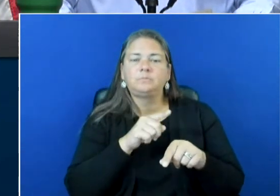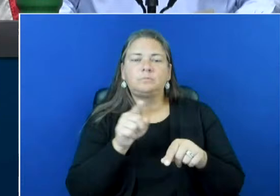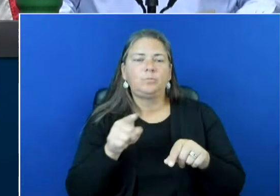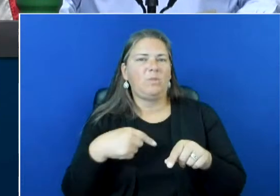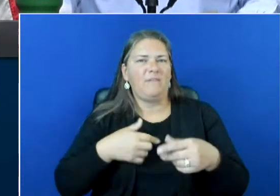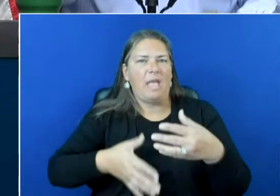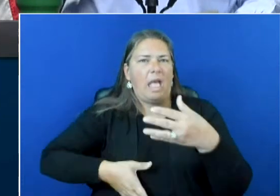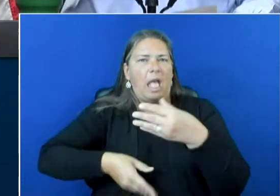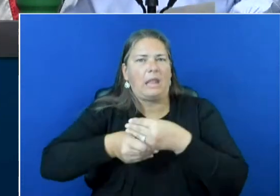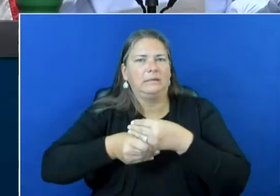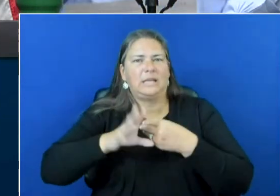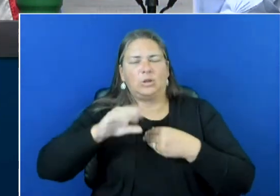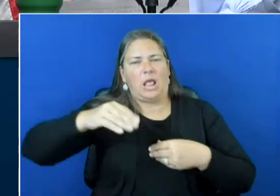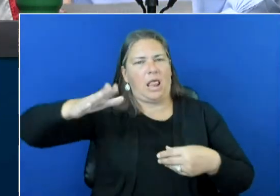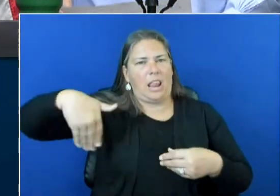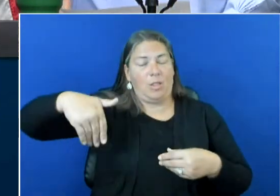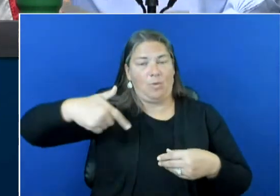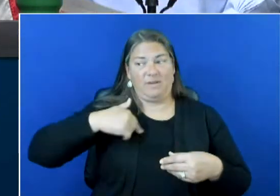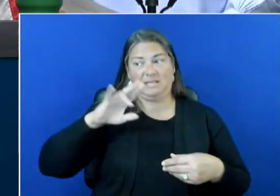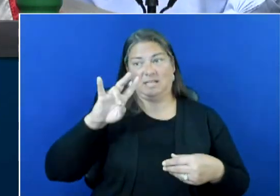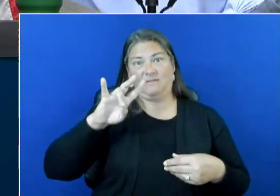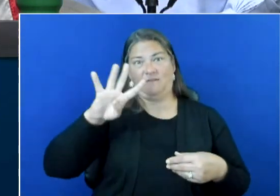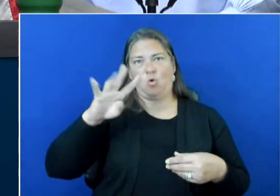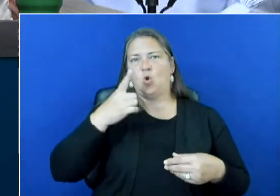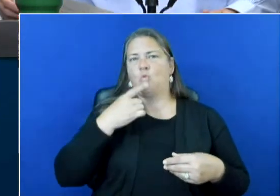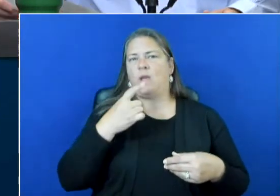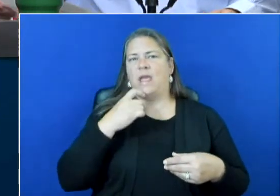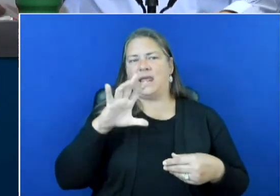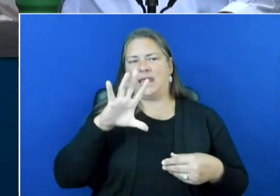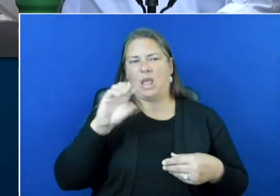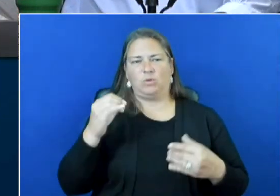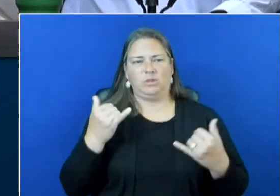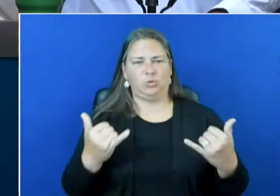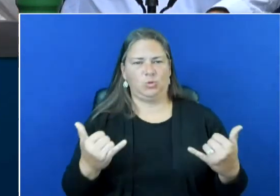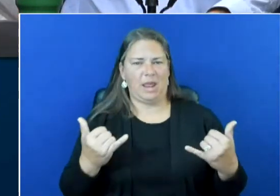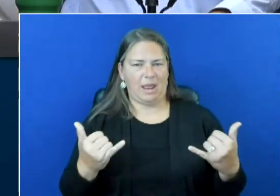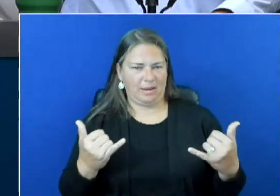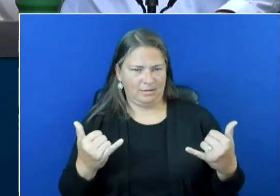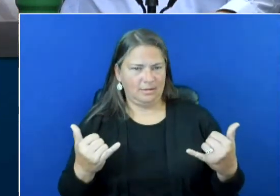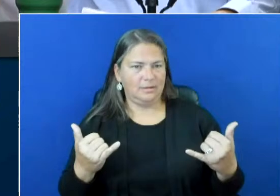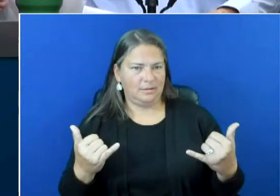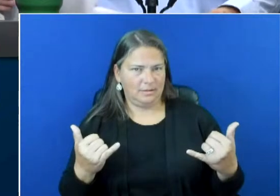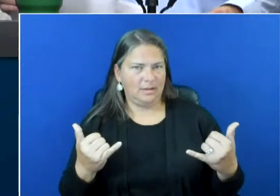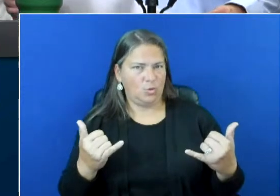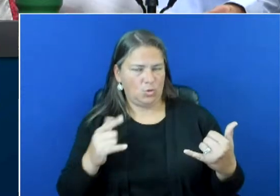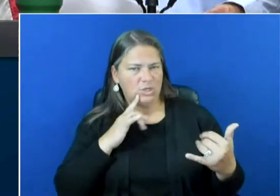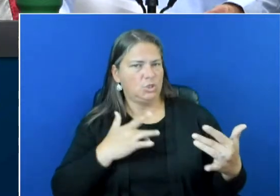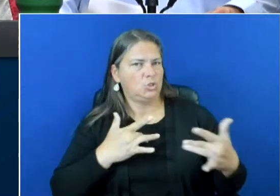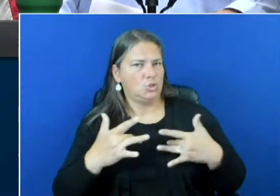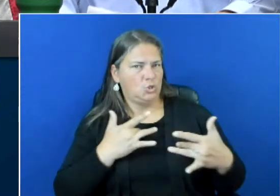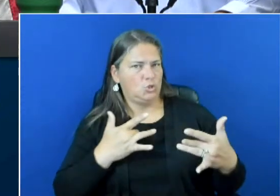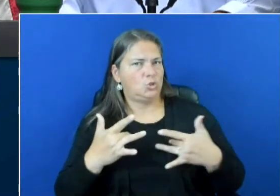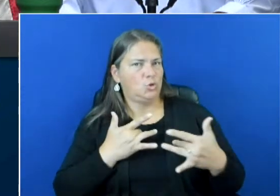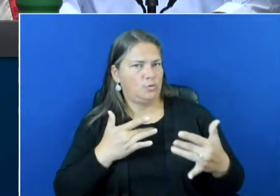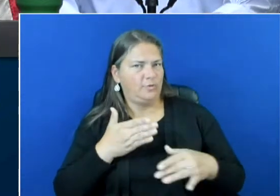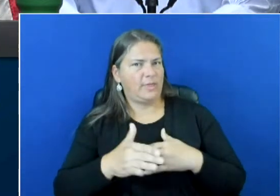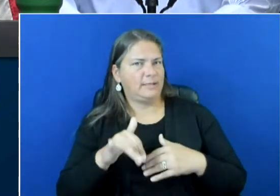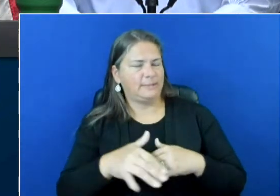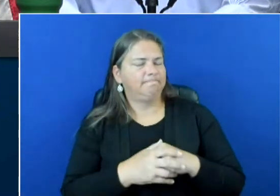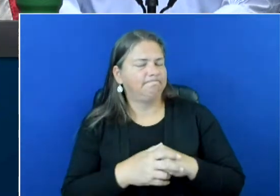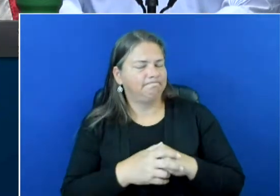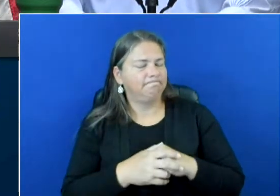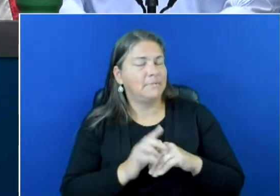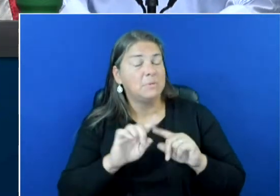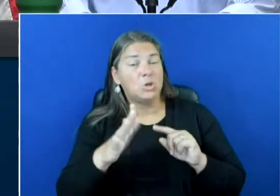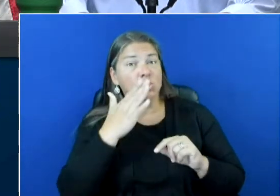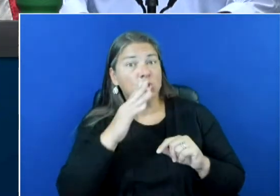need to. We have 74 red counties today. That is concerning. But with a little good news, because we'll take